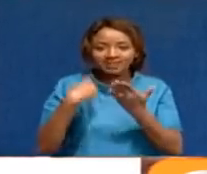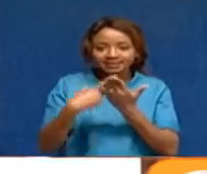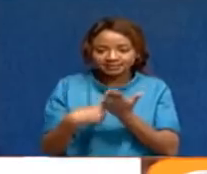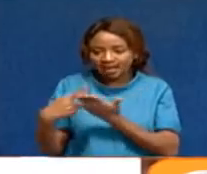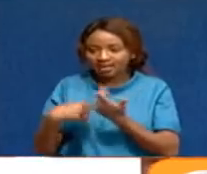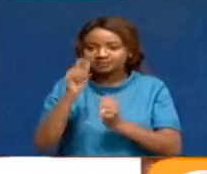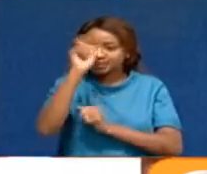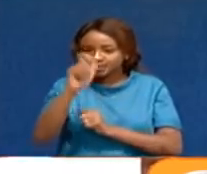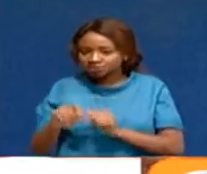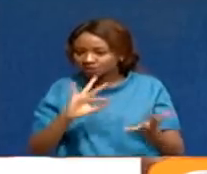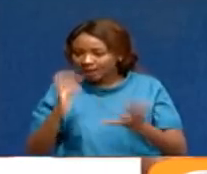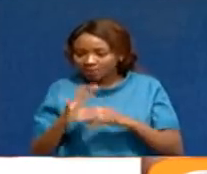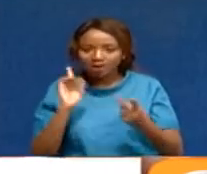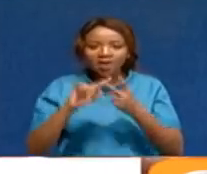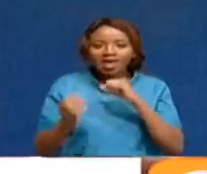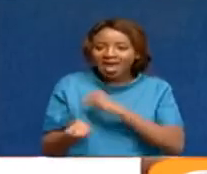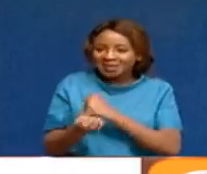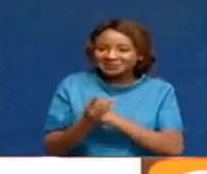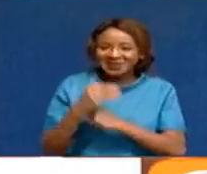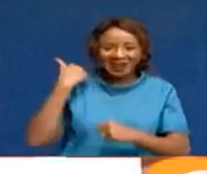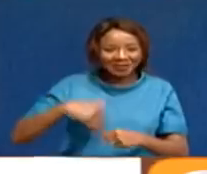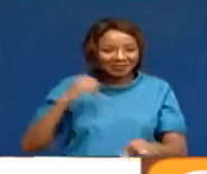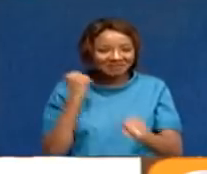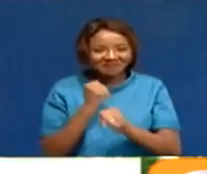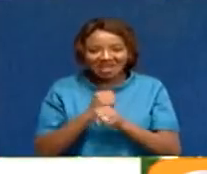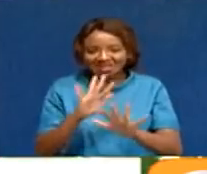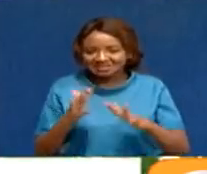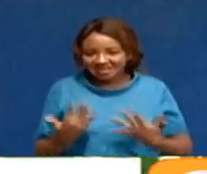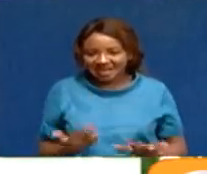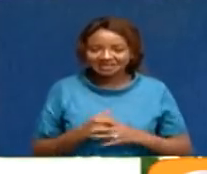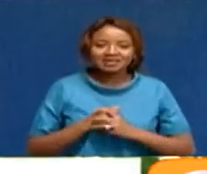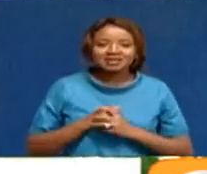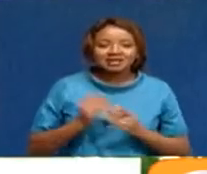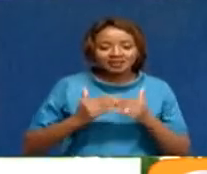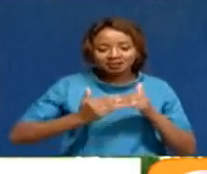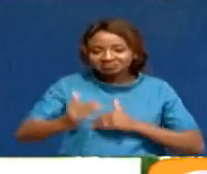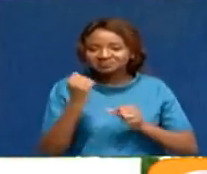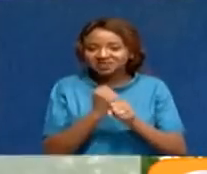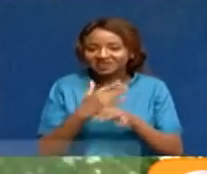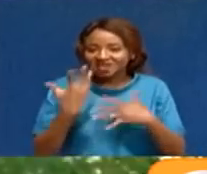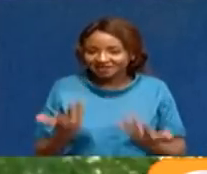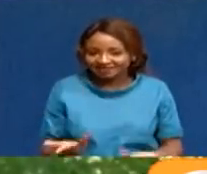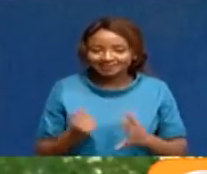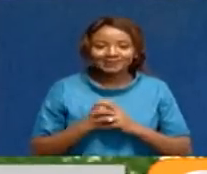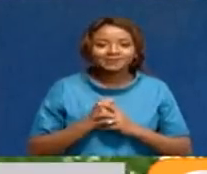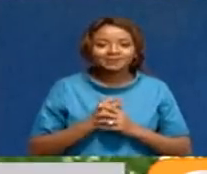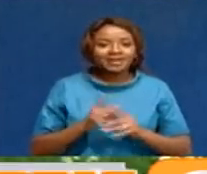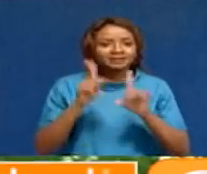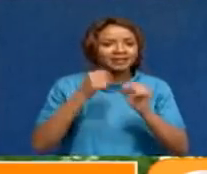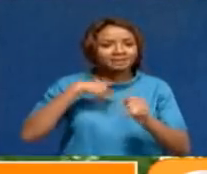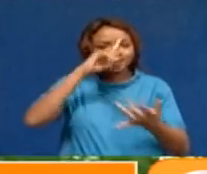kuwaelezea kazi amewafanyia as a region na anawaacha vipi as a region. I believe that the president will also be able to explain to